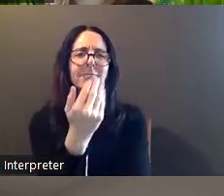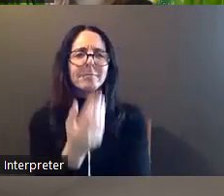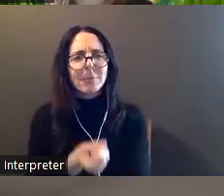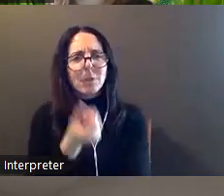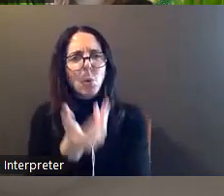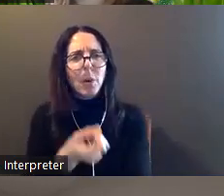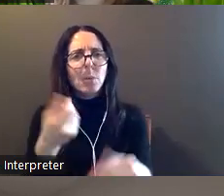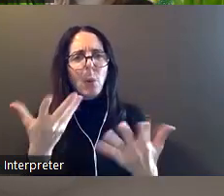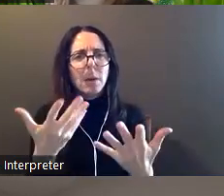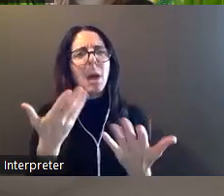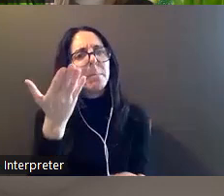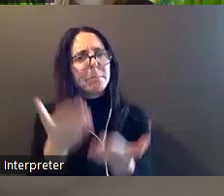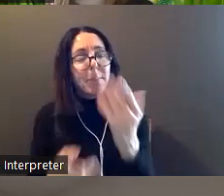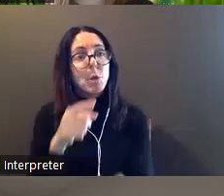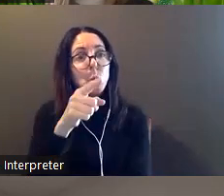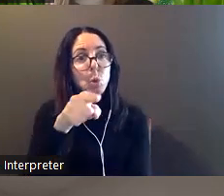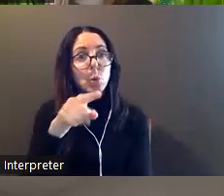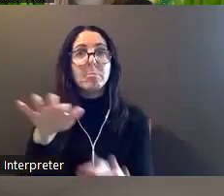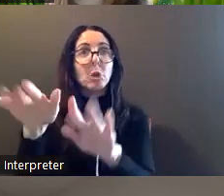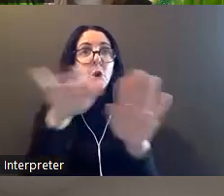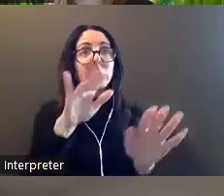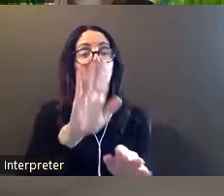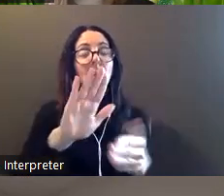respected elders in the person's community.